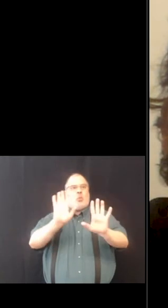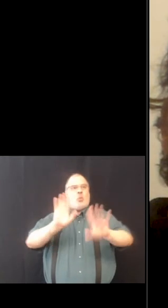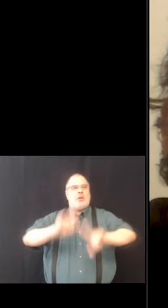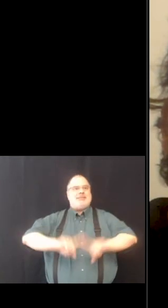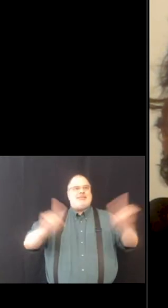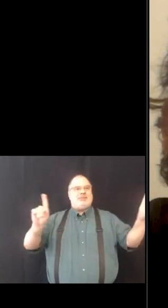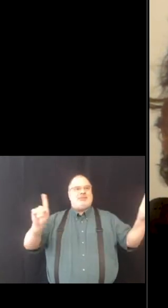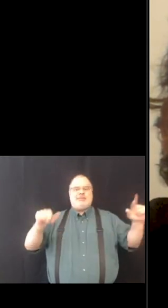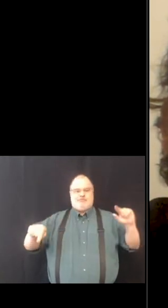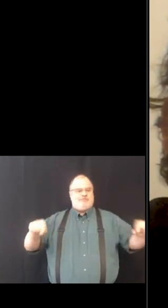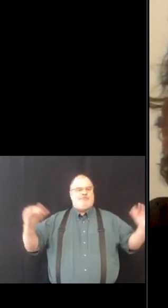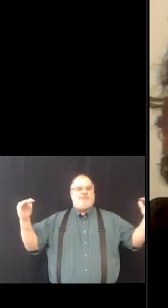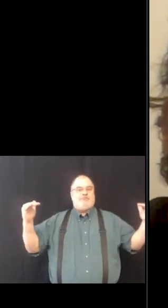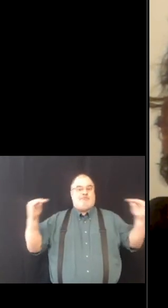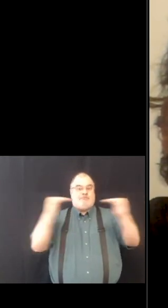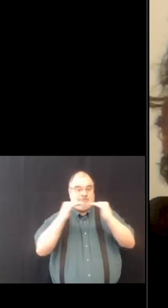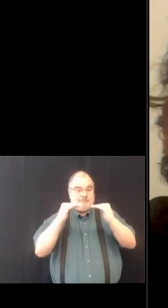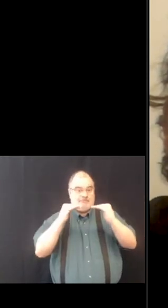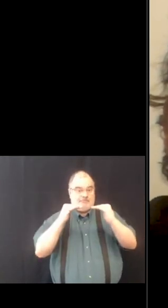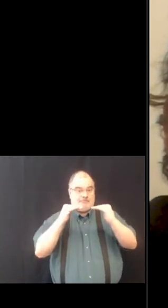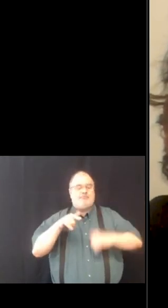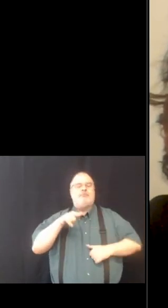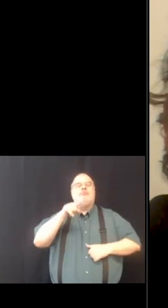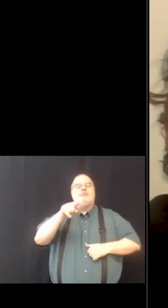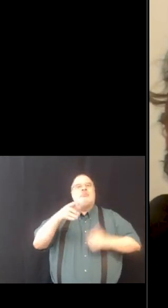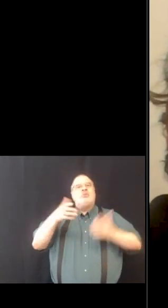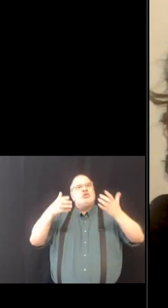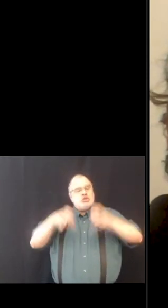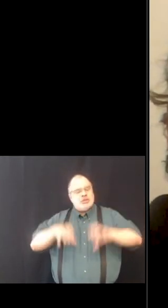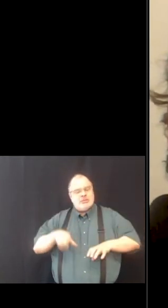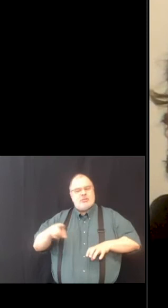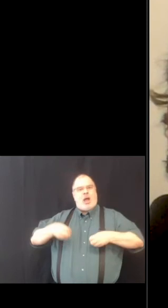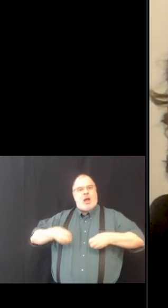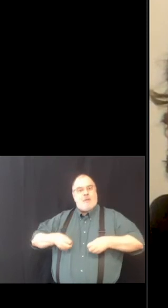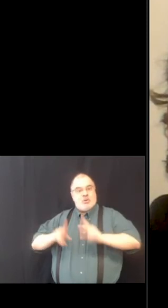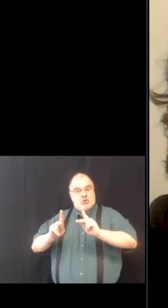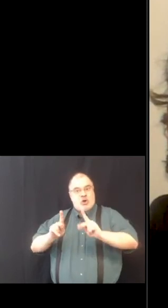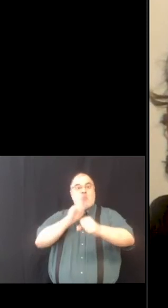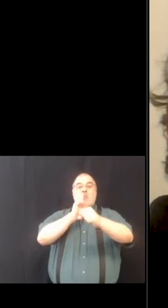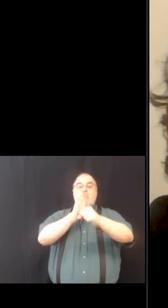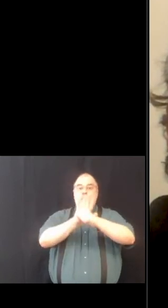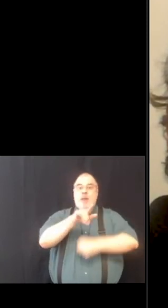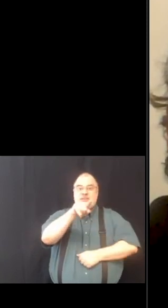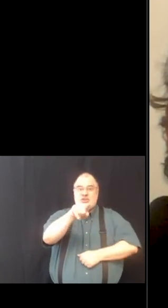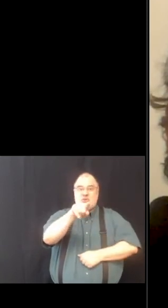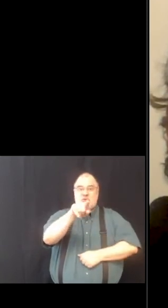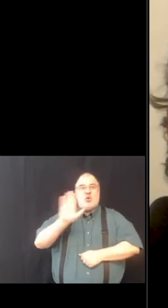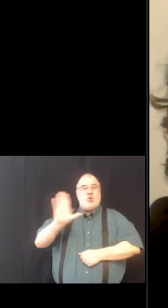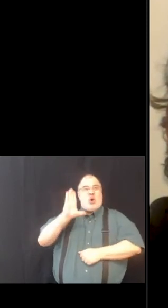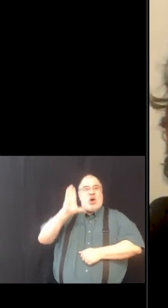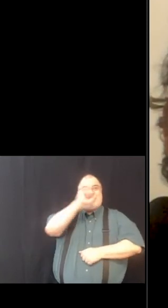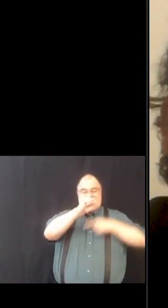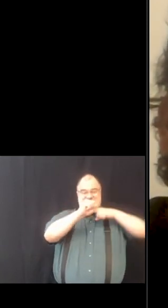every way. Give them a chance. Give them an opportunity, and I guarantee any assumptions will be